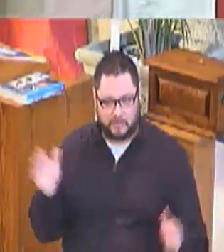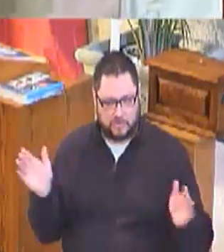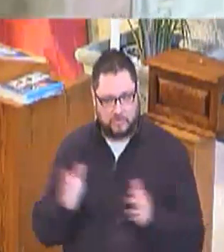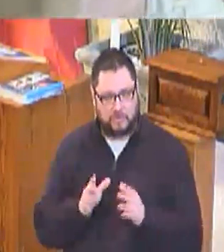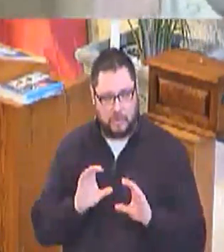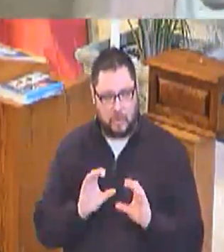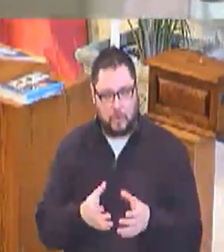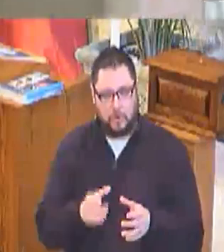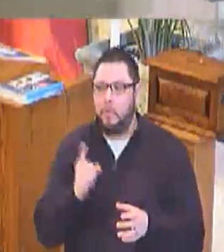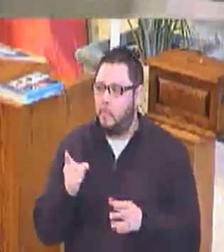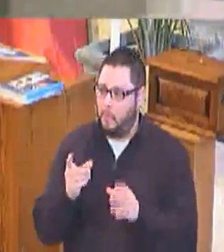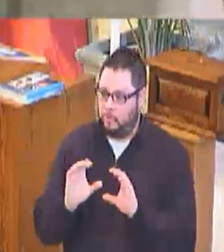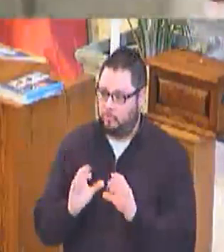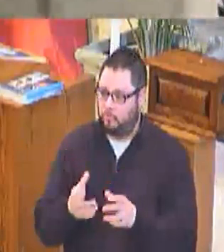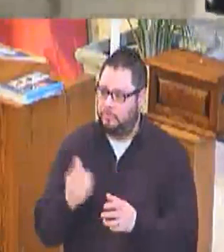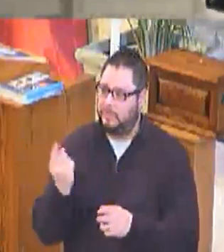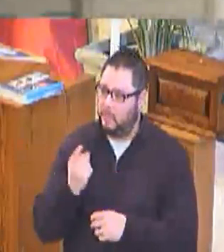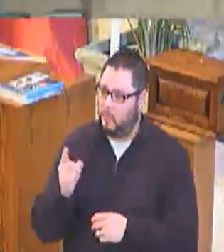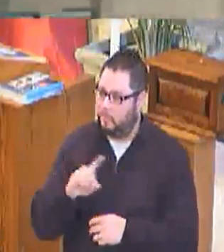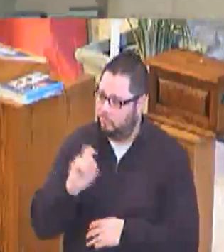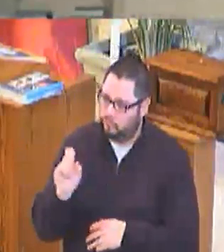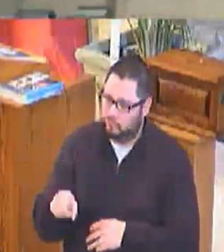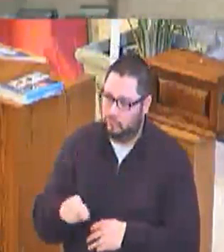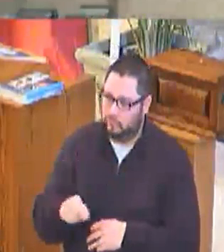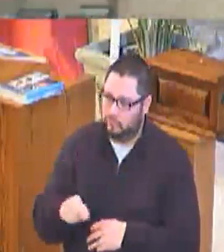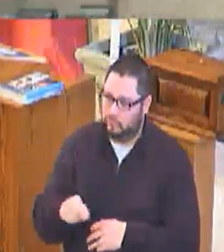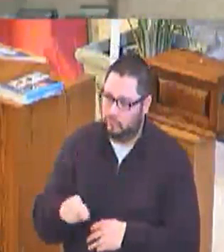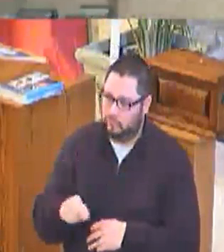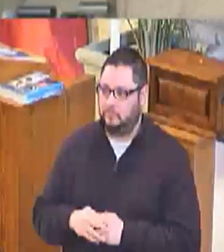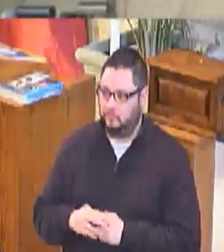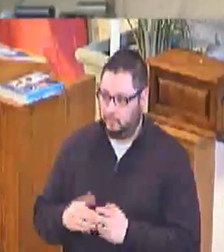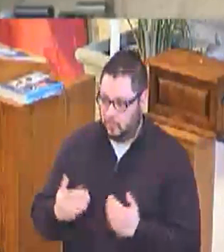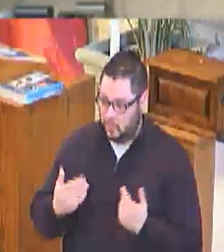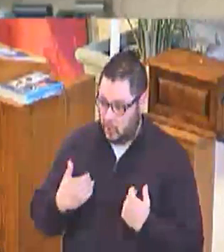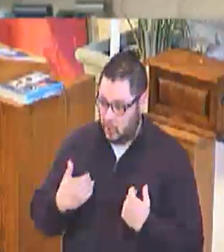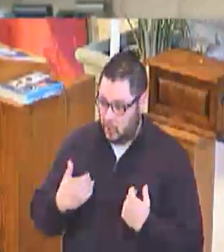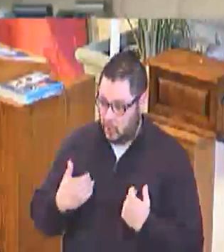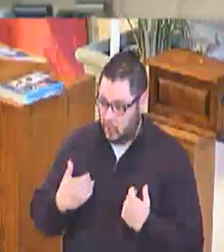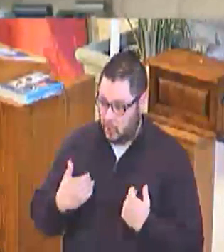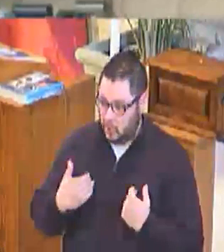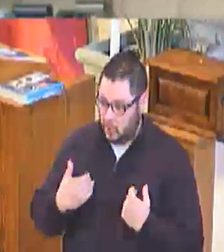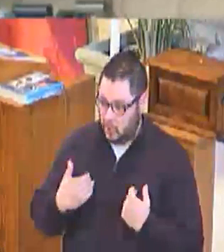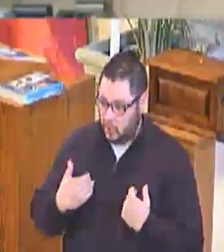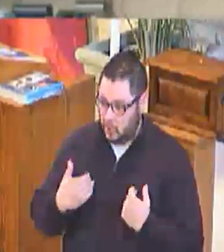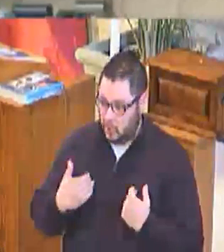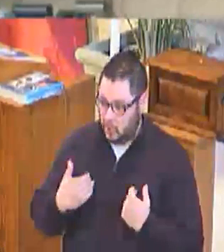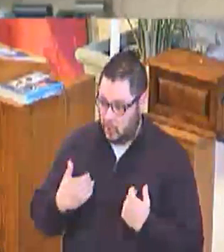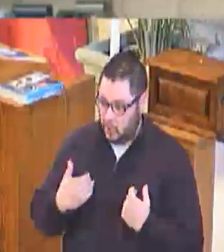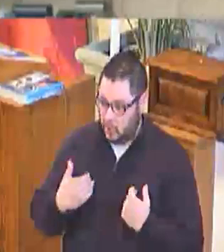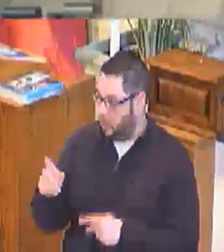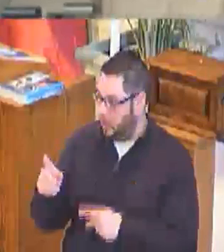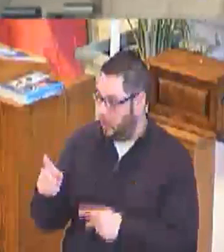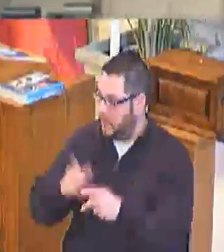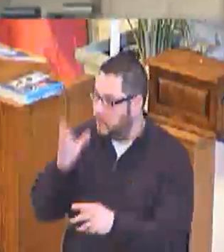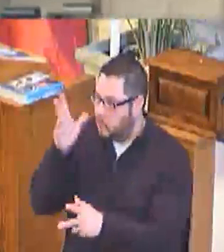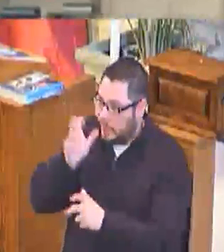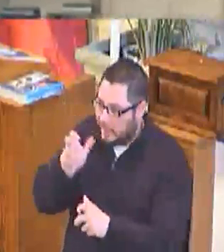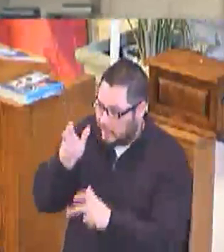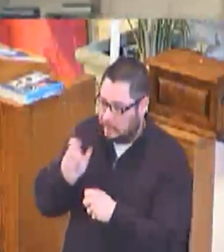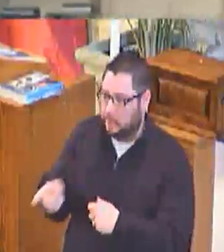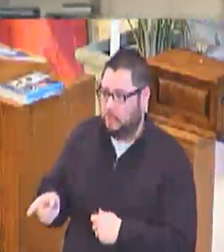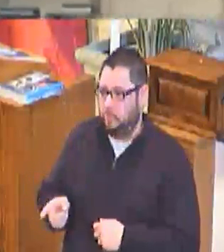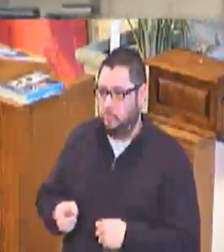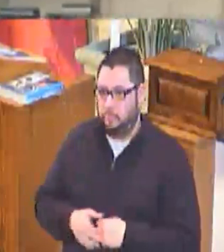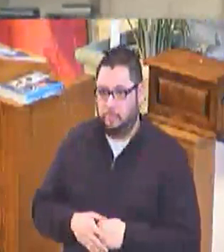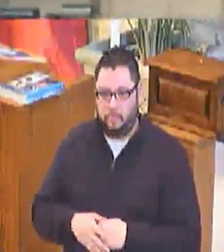and one of the questions in that group was, do you have a place where you can be heard, where you can be listened to?